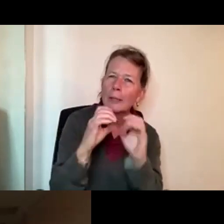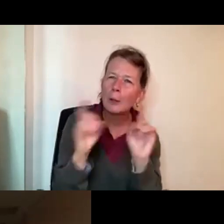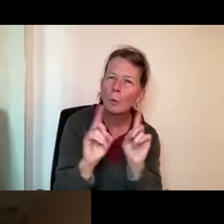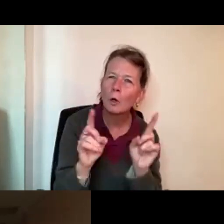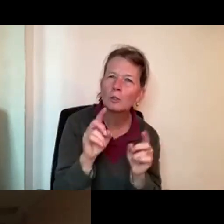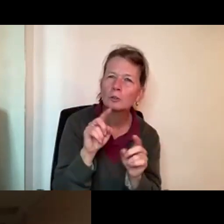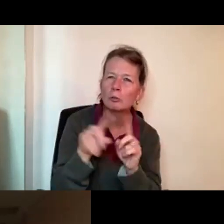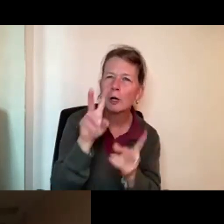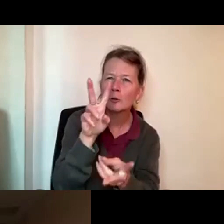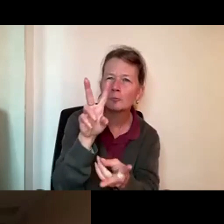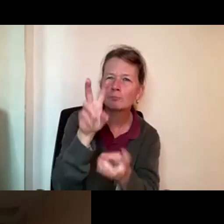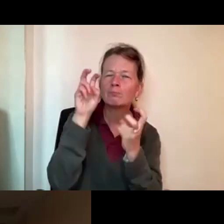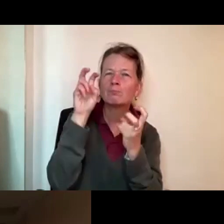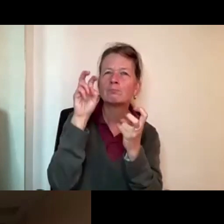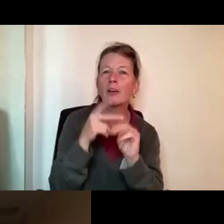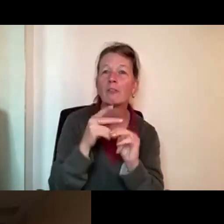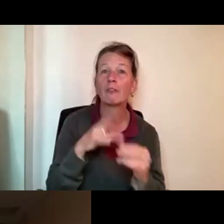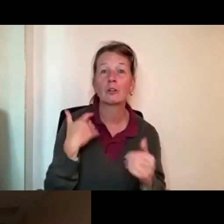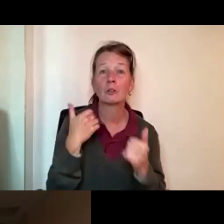So yeah.